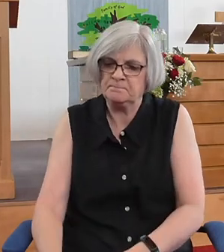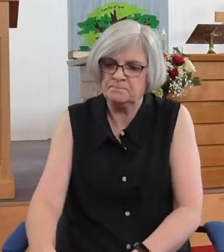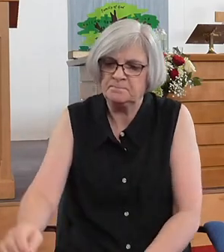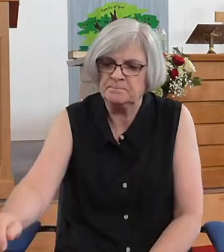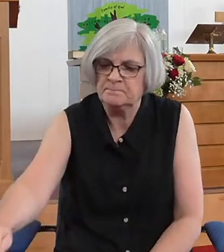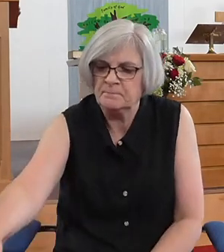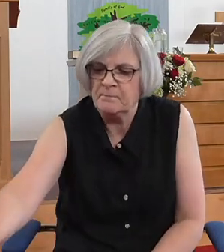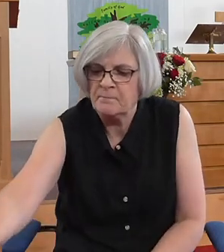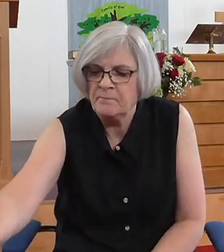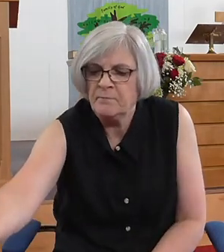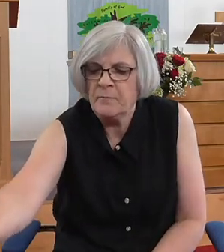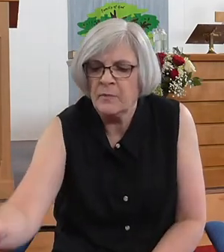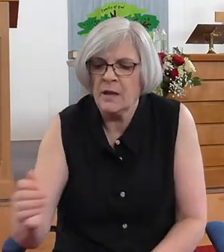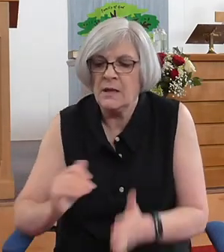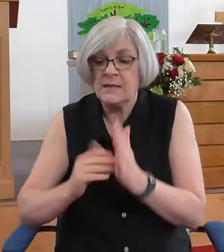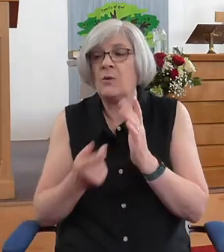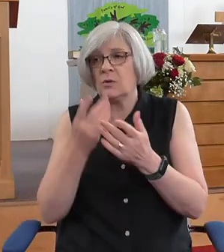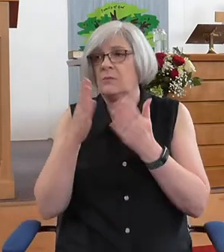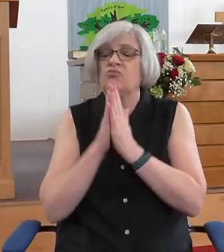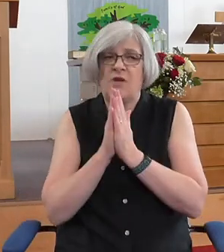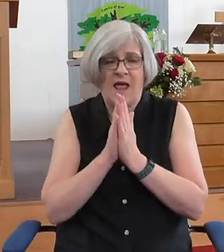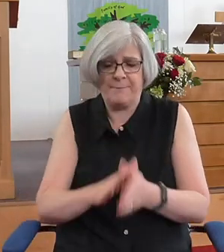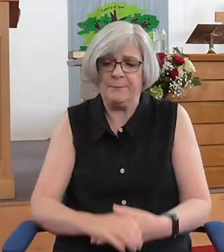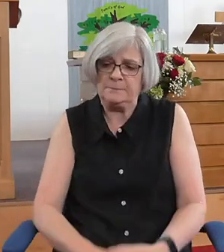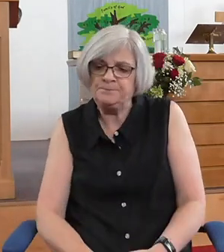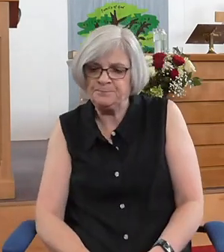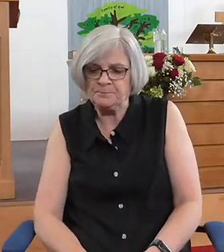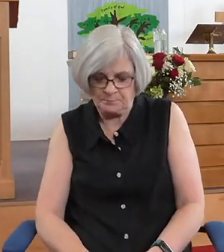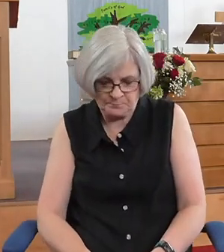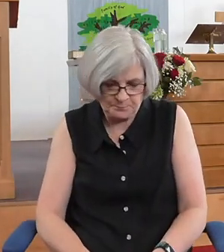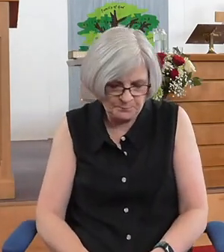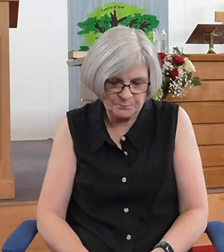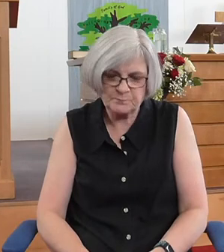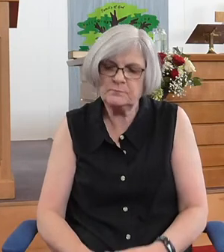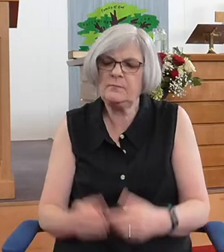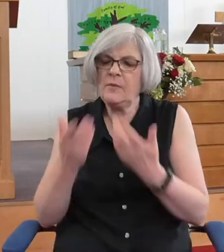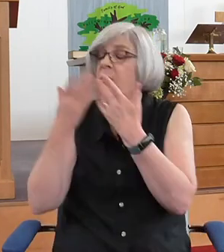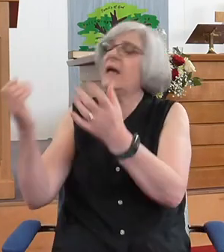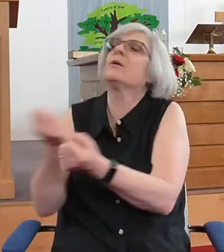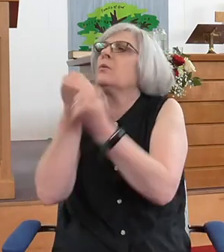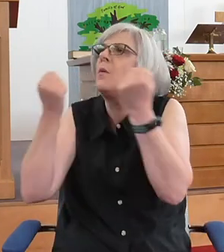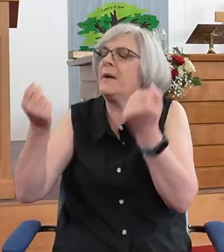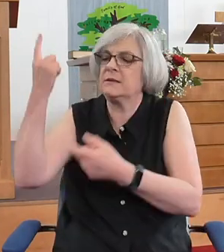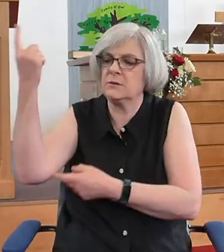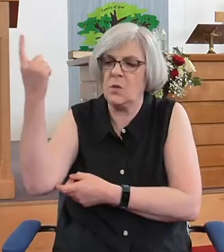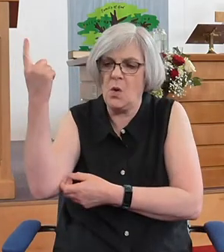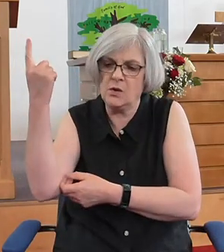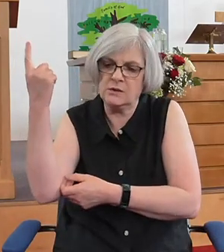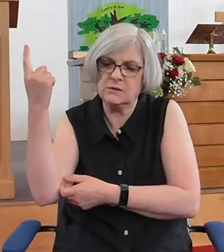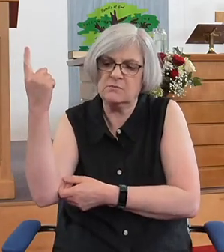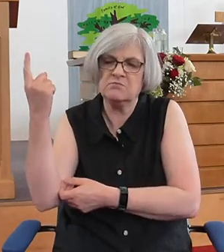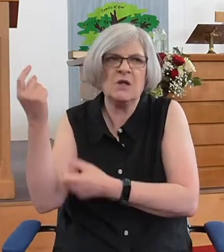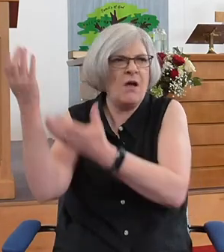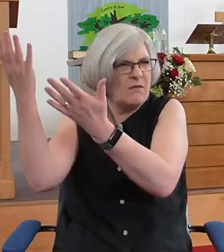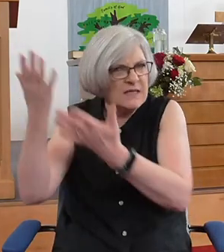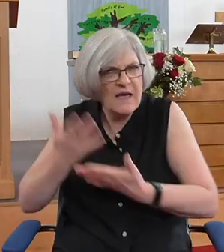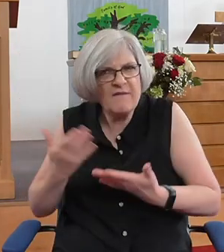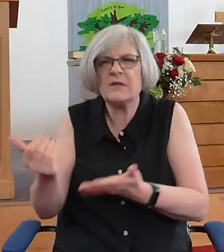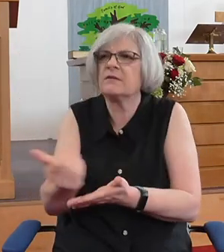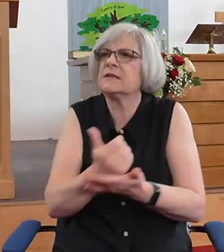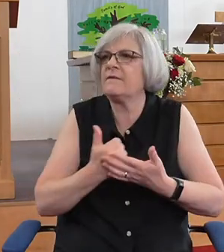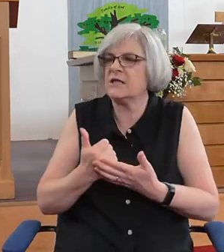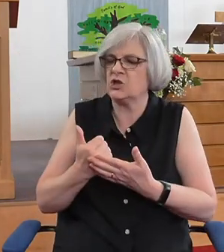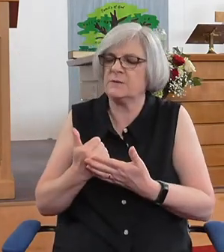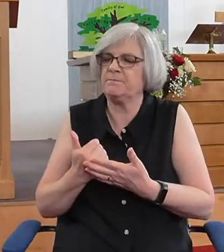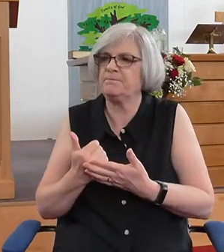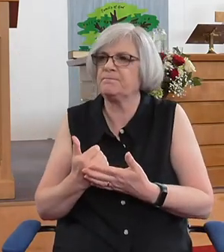Let's come to God in prayer. Let's pray. We thank you, Almighty God, for your great gift of